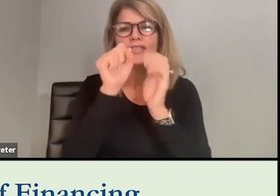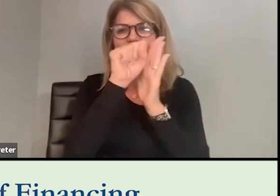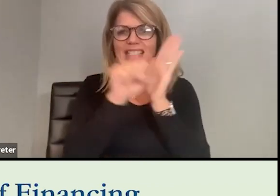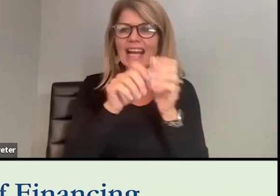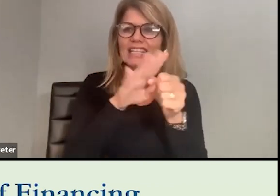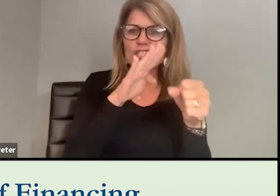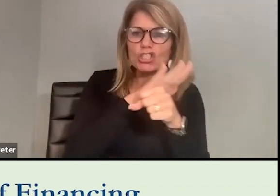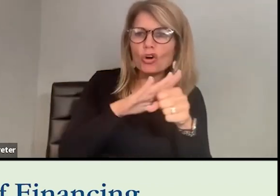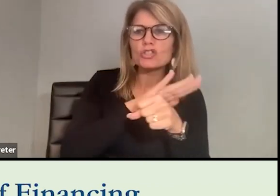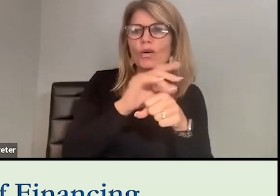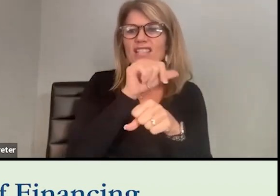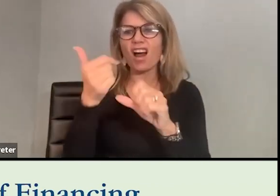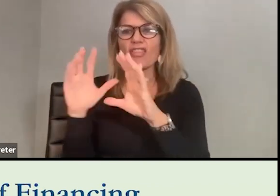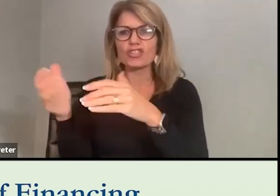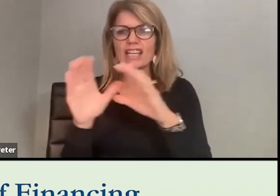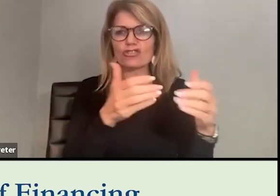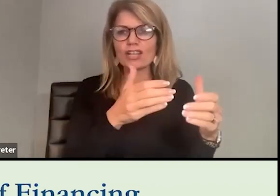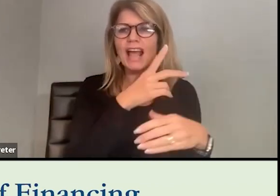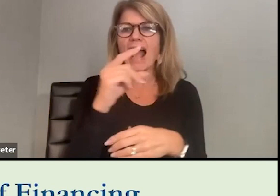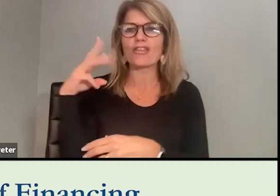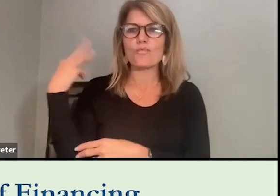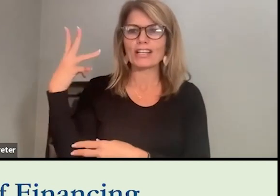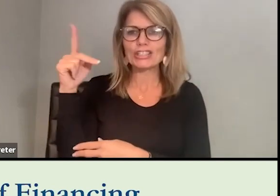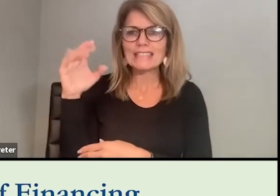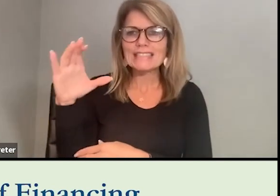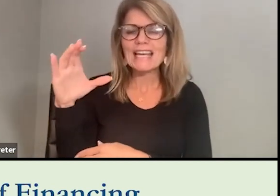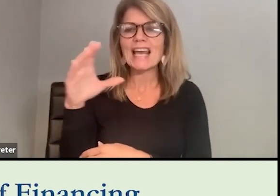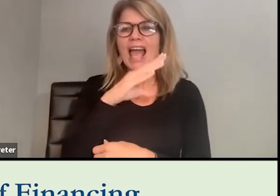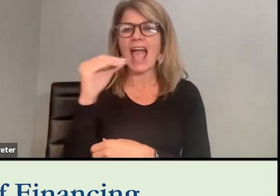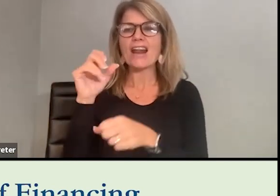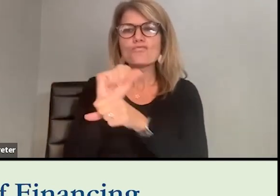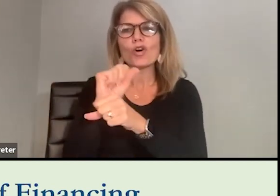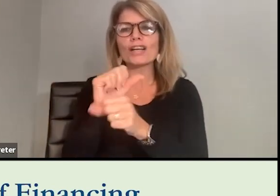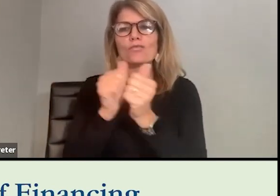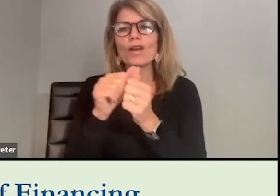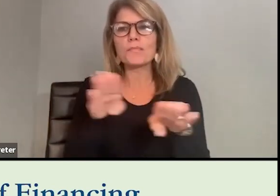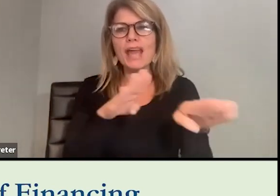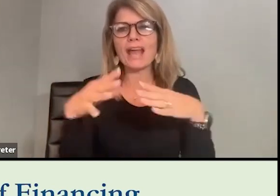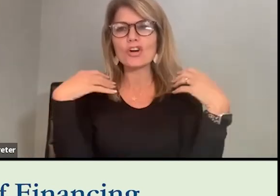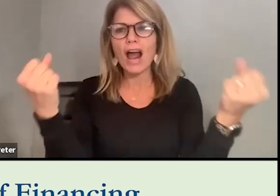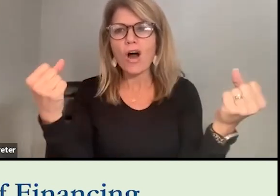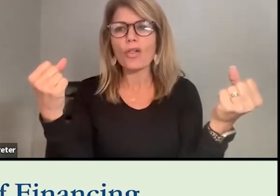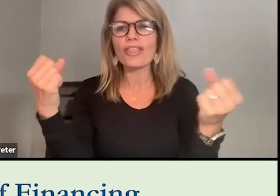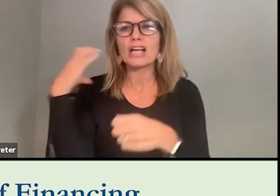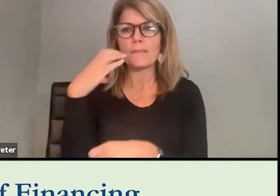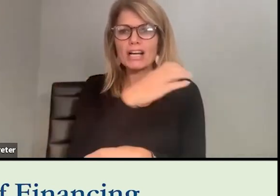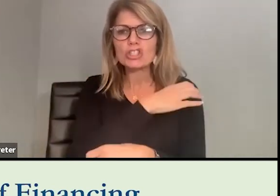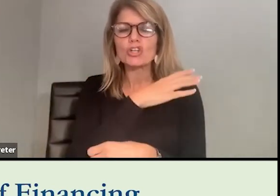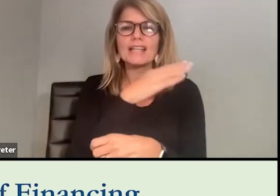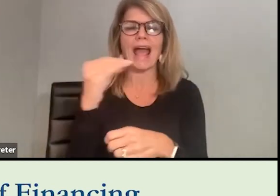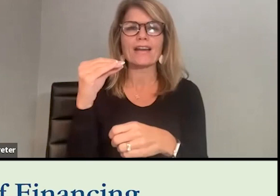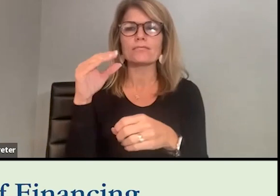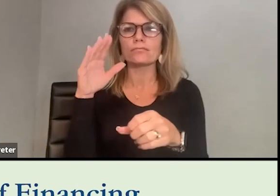other jurisdictions in the District of Columbia, and working with the behavioral health commissioners on delivery of behavioral health